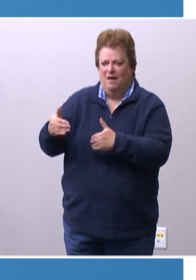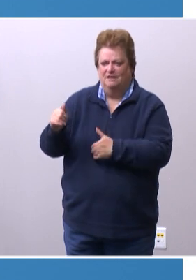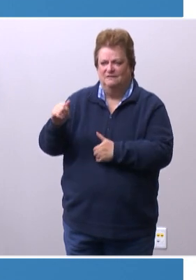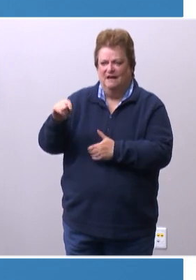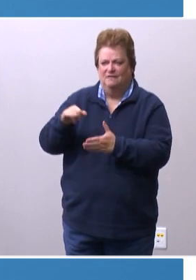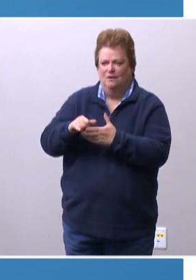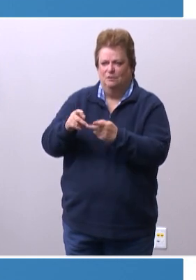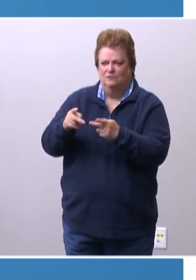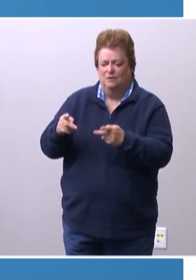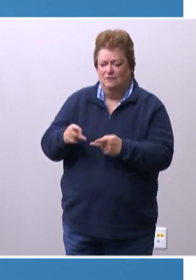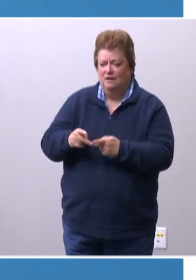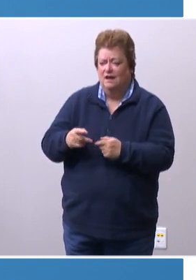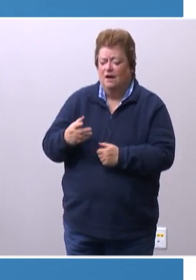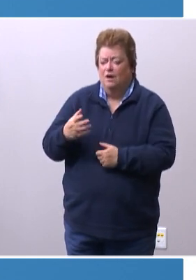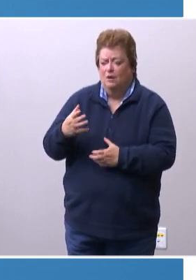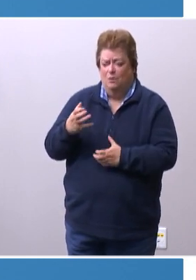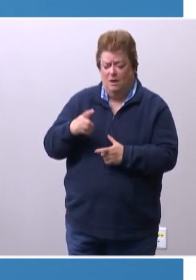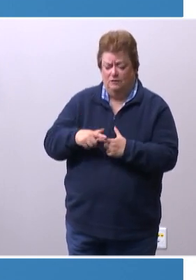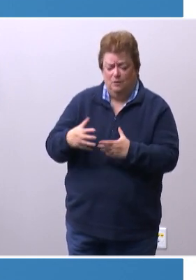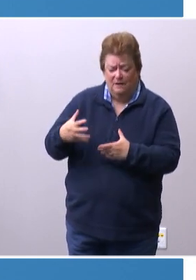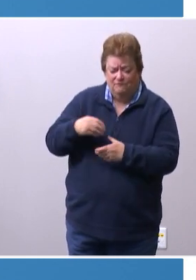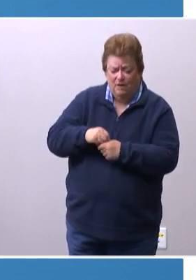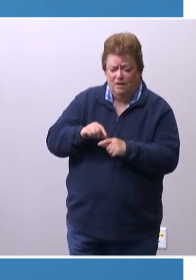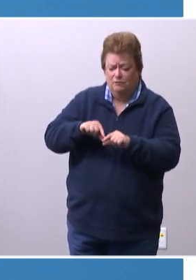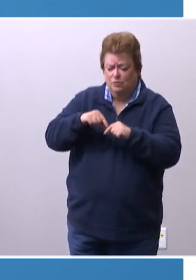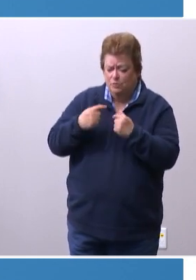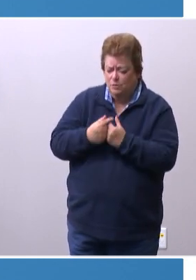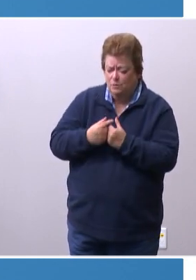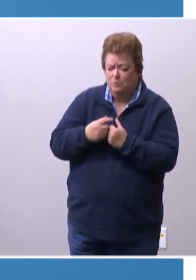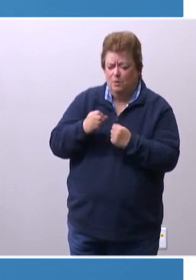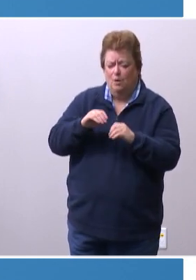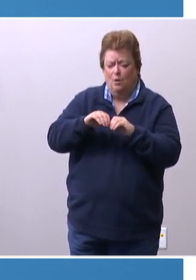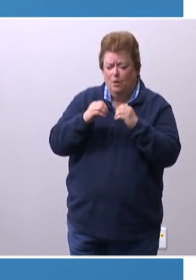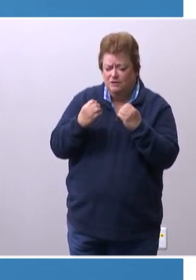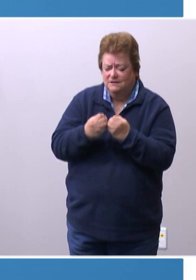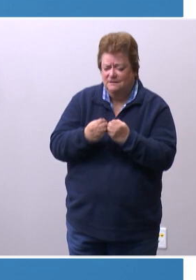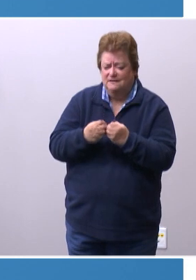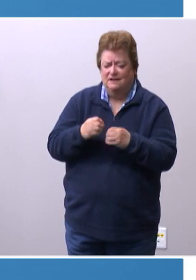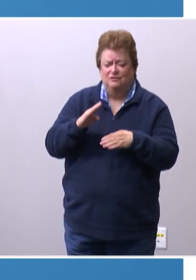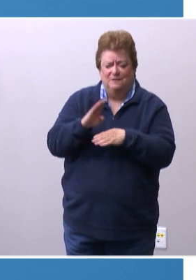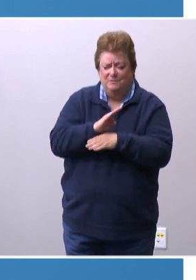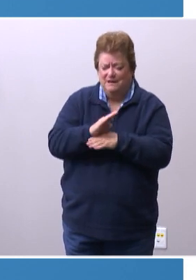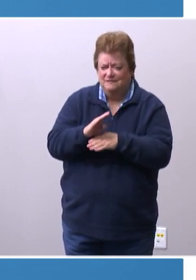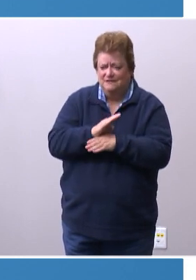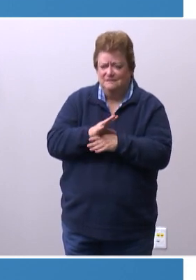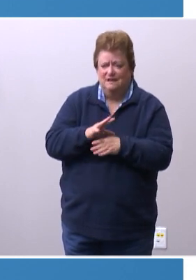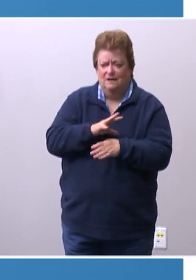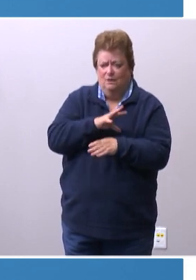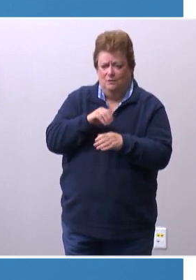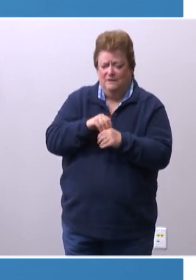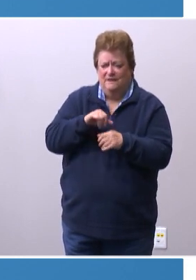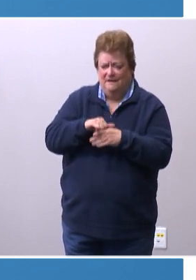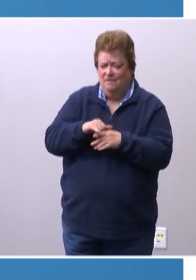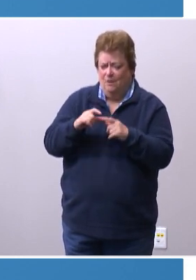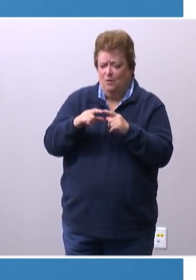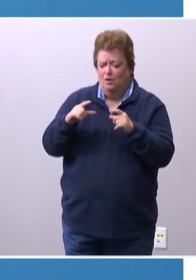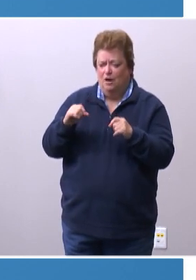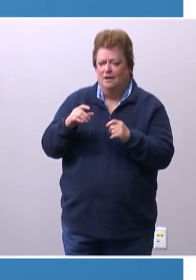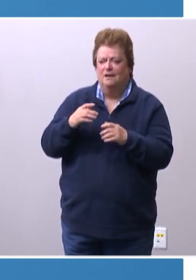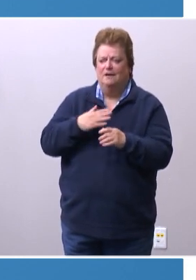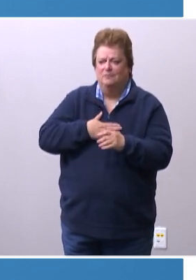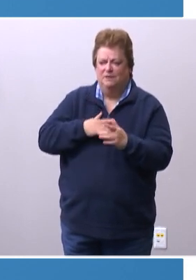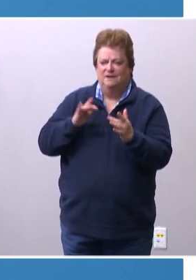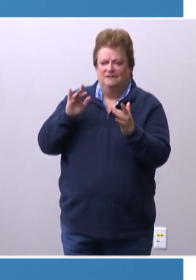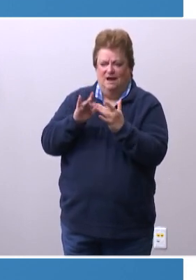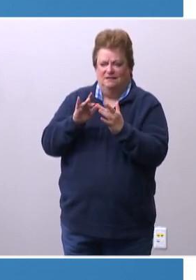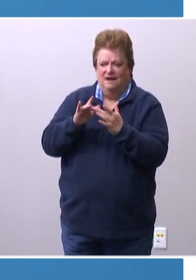If you would like to involve a group, an organization, a business in these card campaigns, contact the